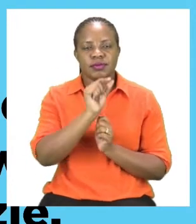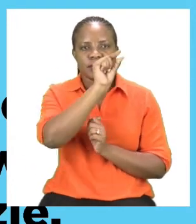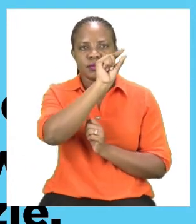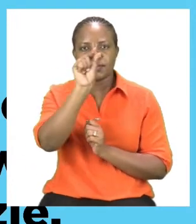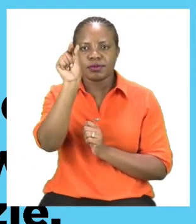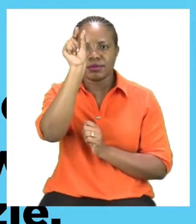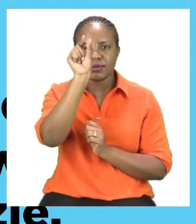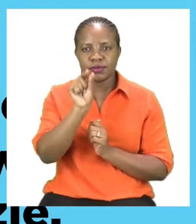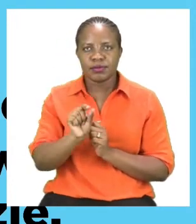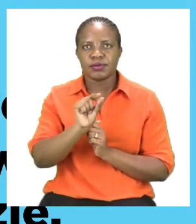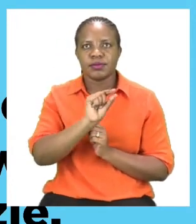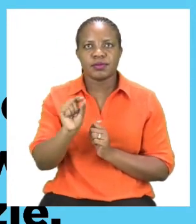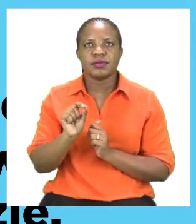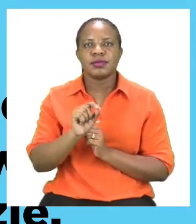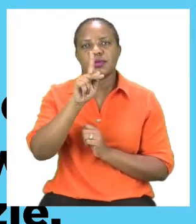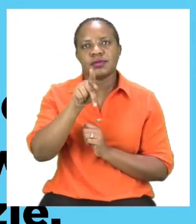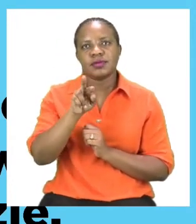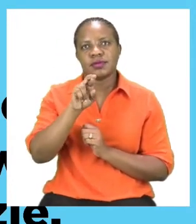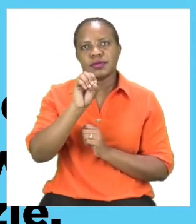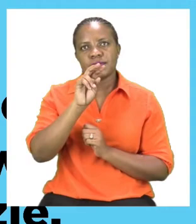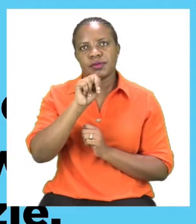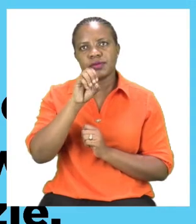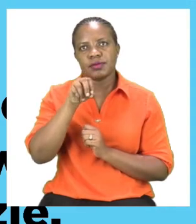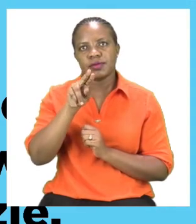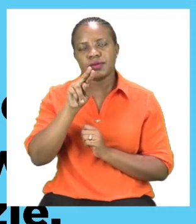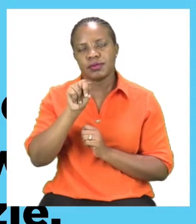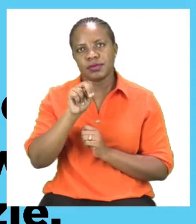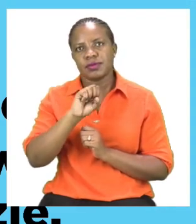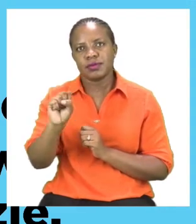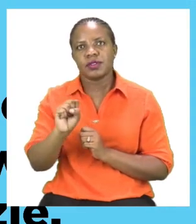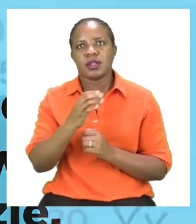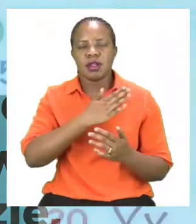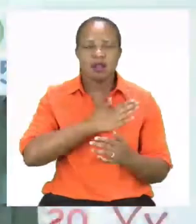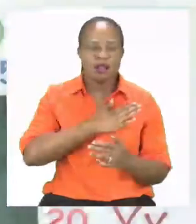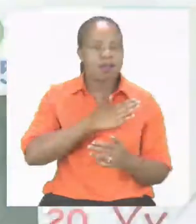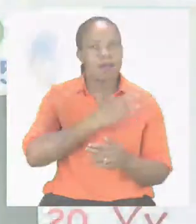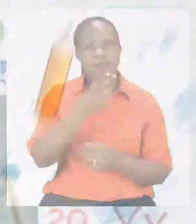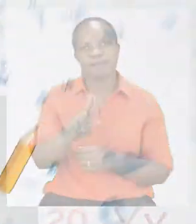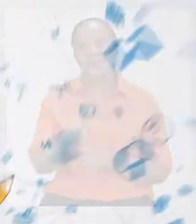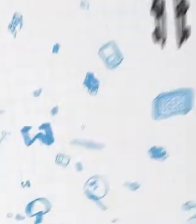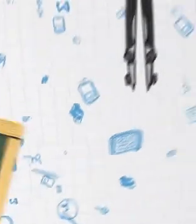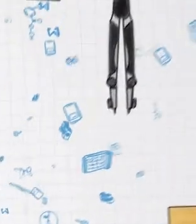puzzle, pronouns, and likes and dislikes.